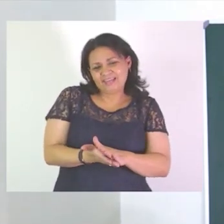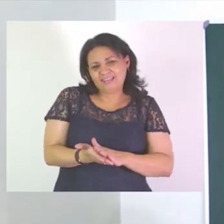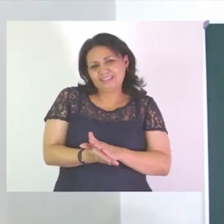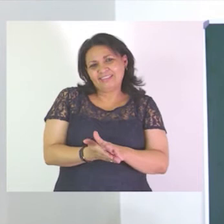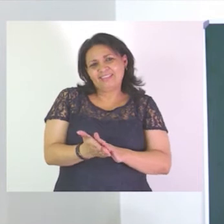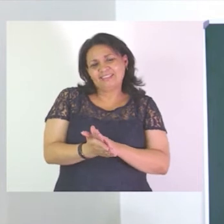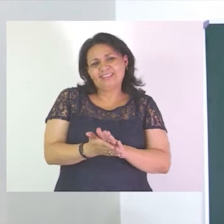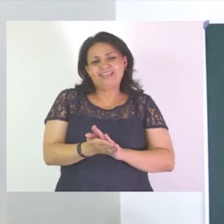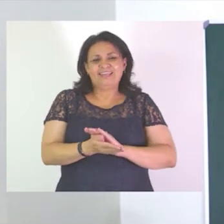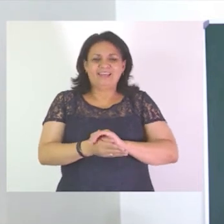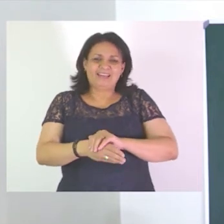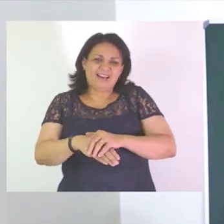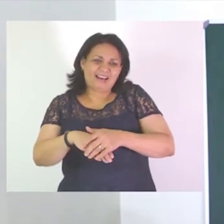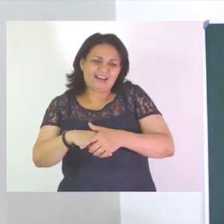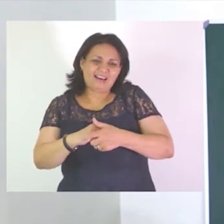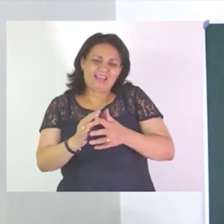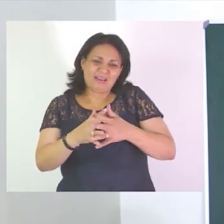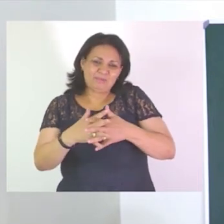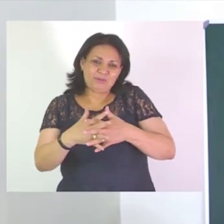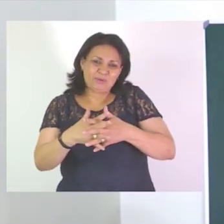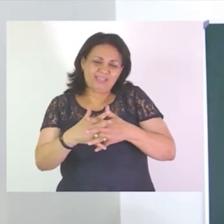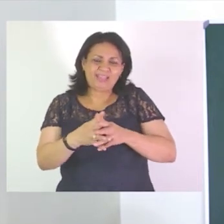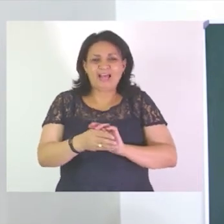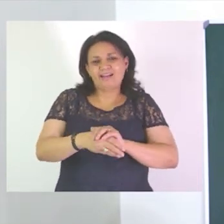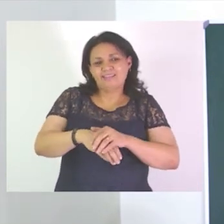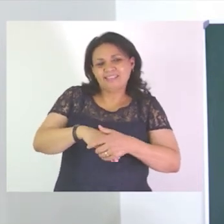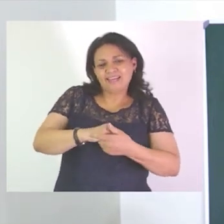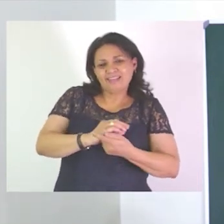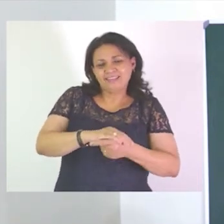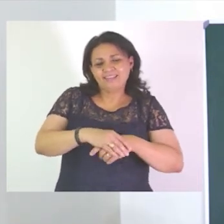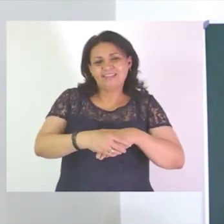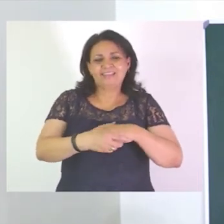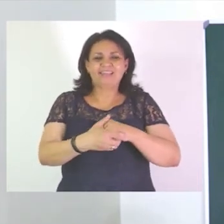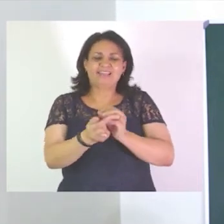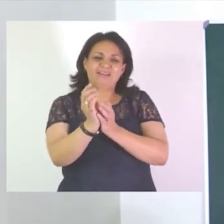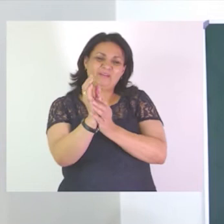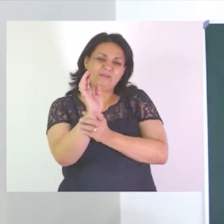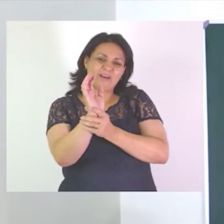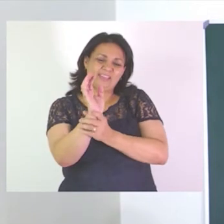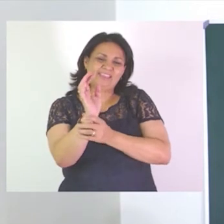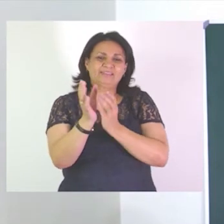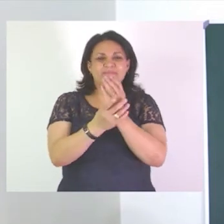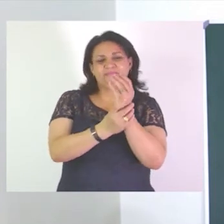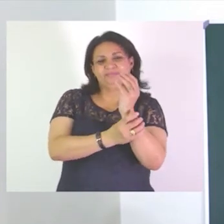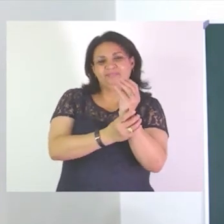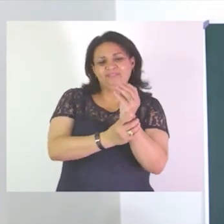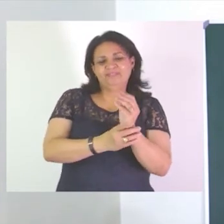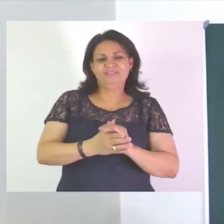inside, in between, outside, round and round, and on our wrists.